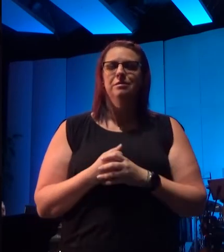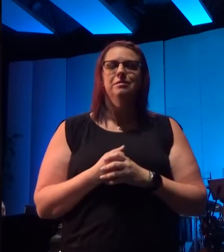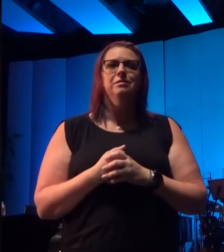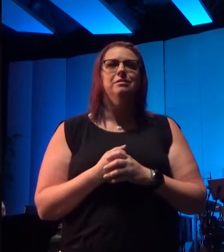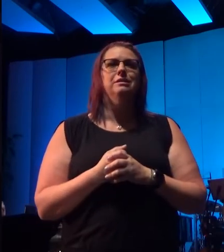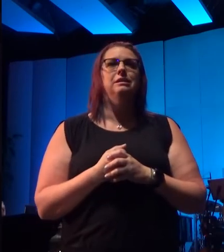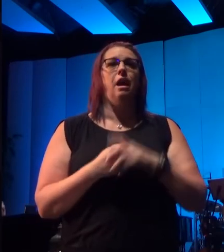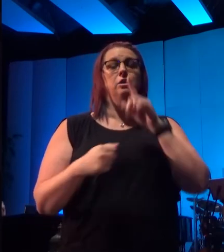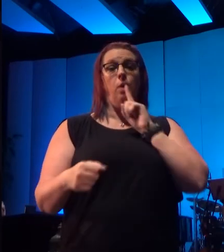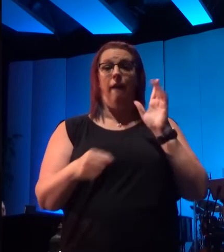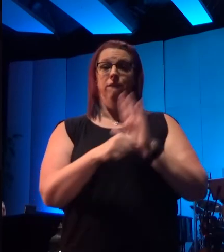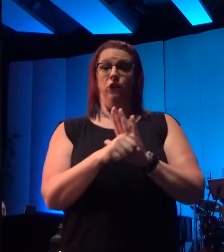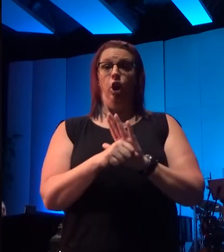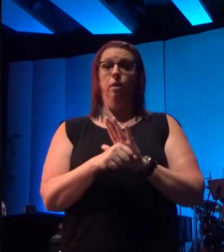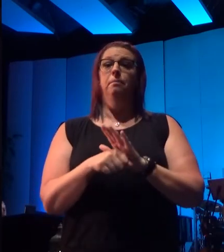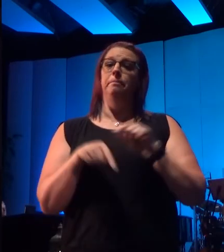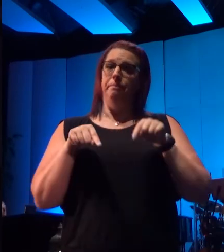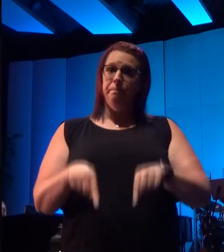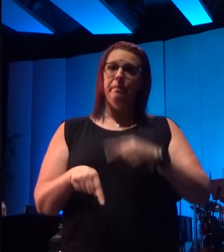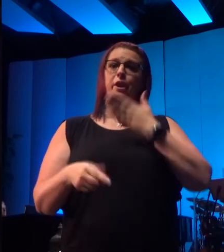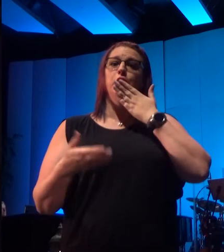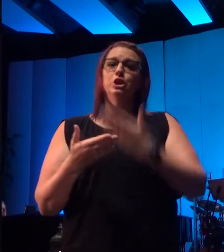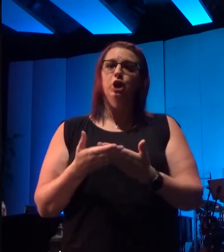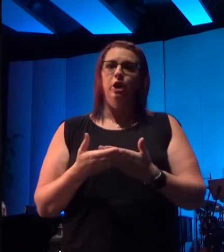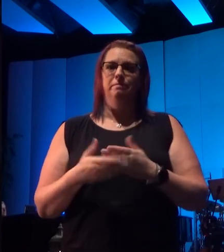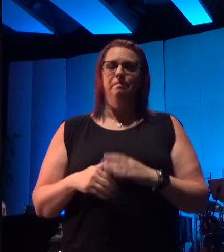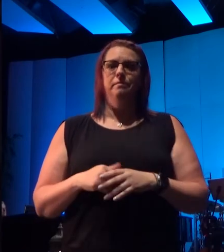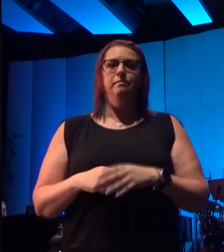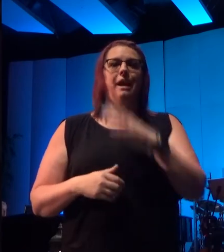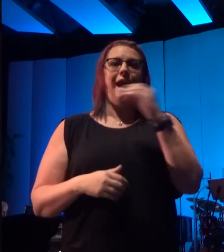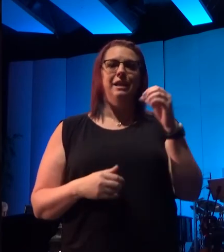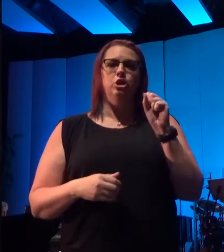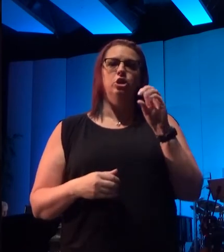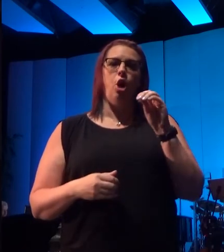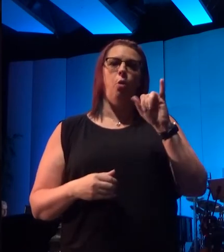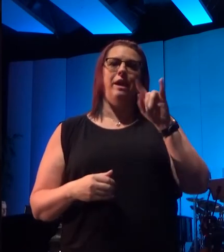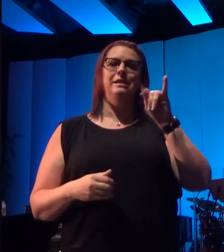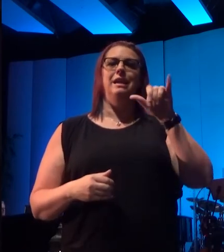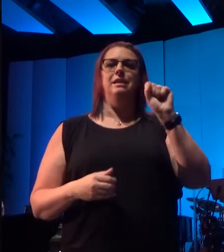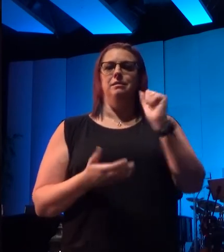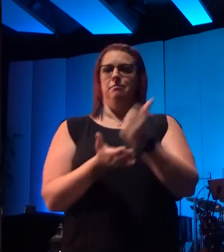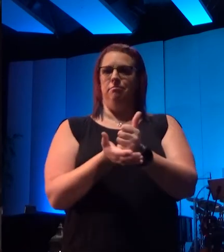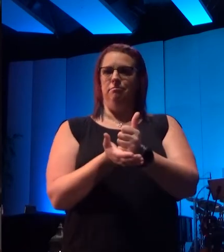I affirm that this is good, and so it is.